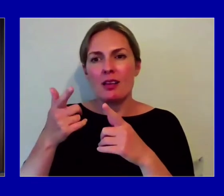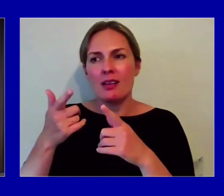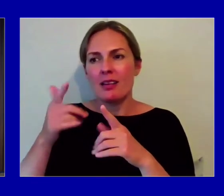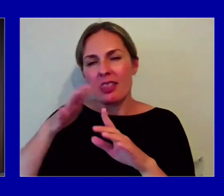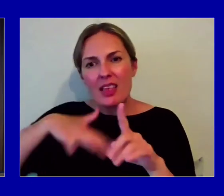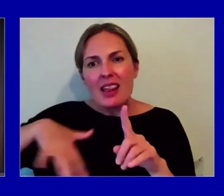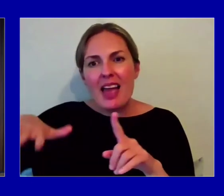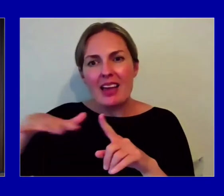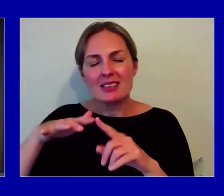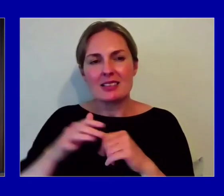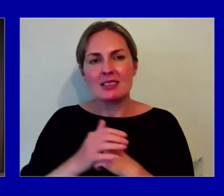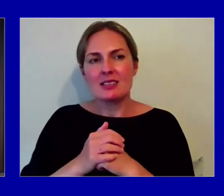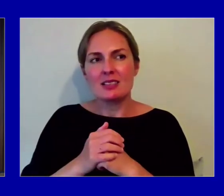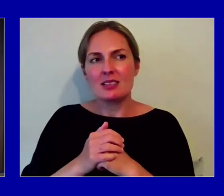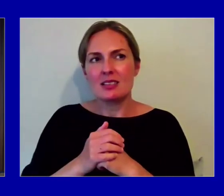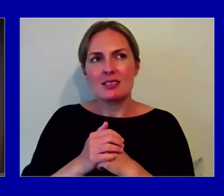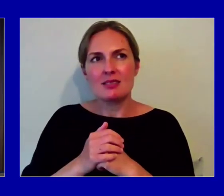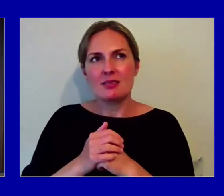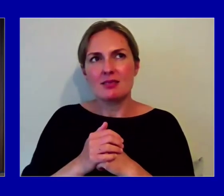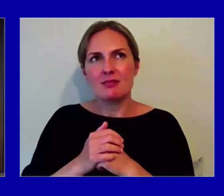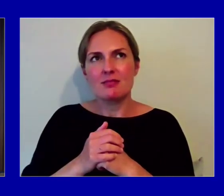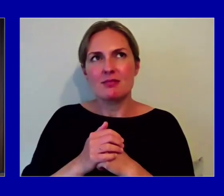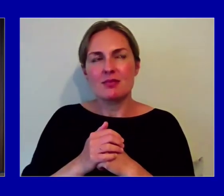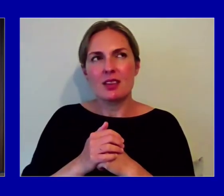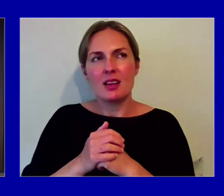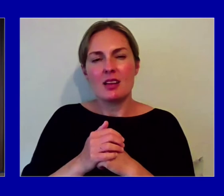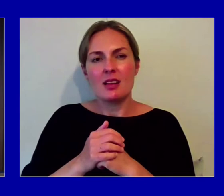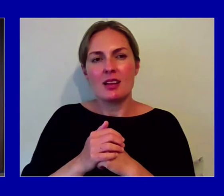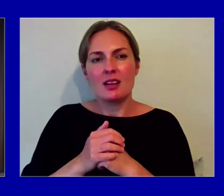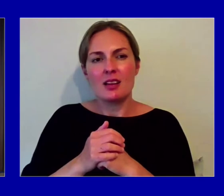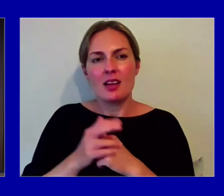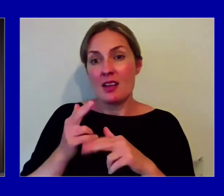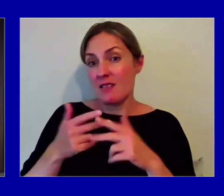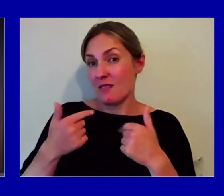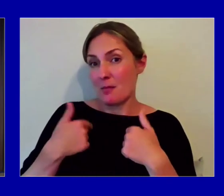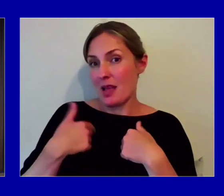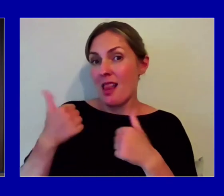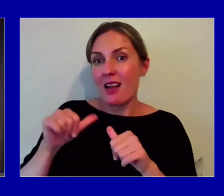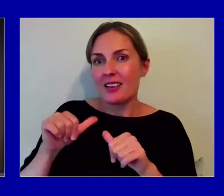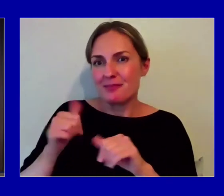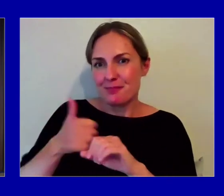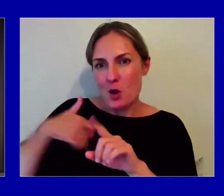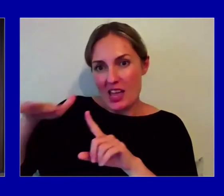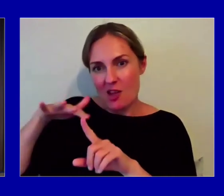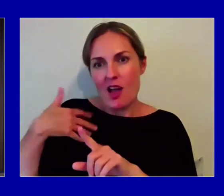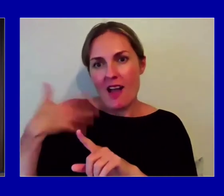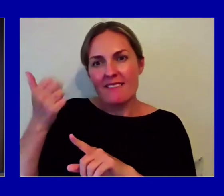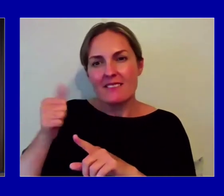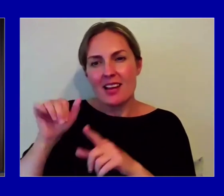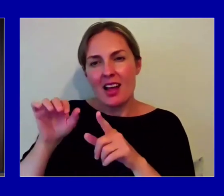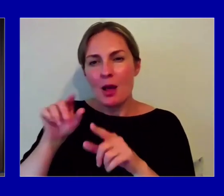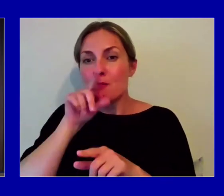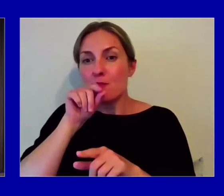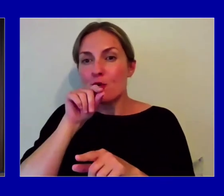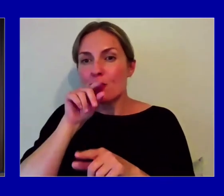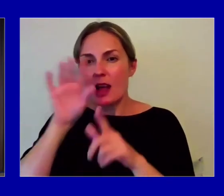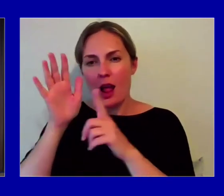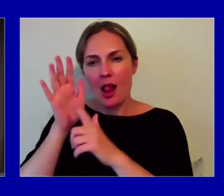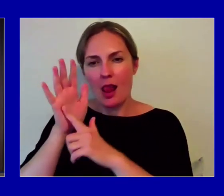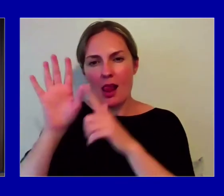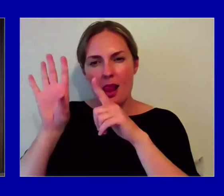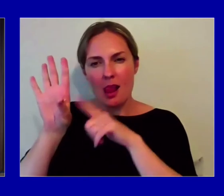difficult. My have a, I've always had a lyre bird that talks to me. And when I go for walks on my parents'